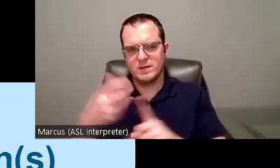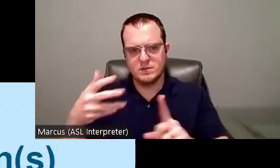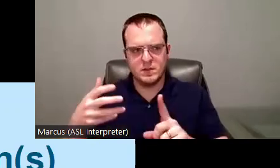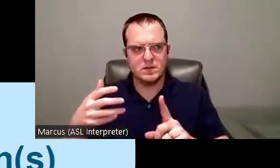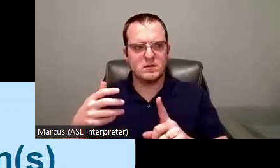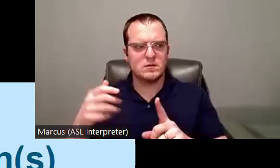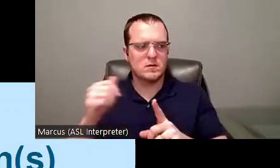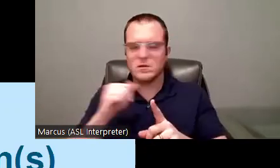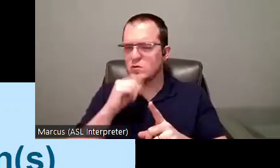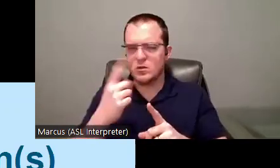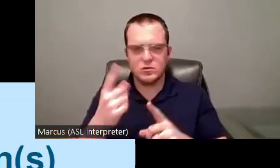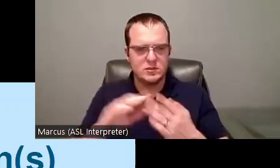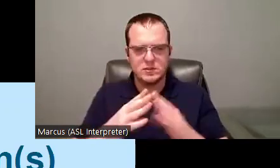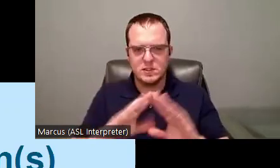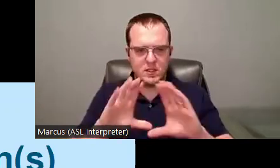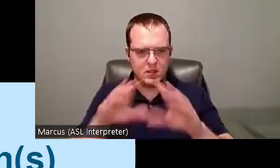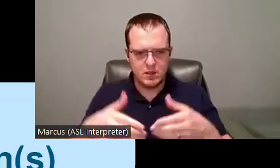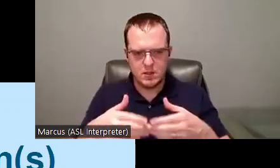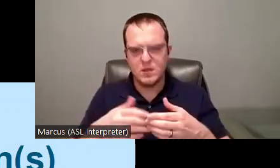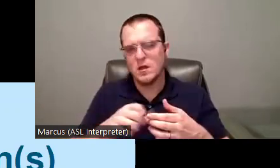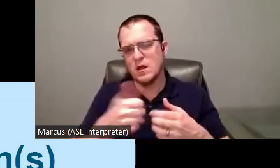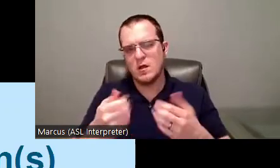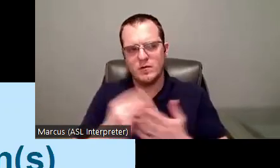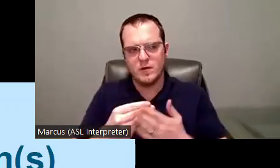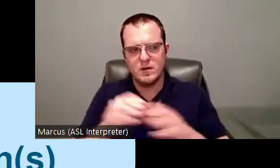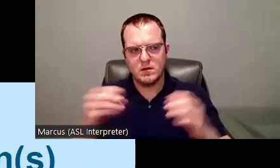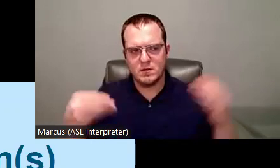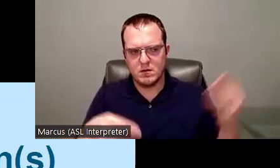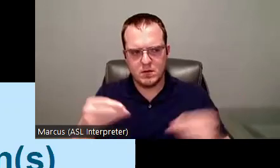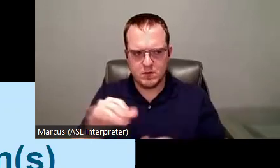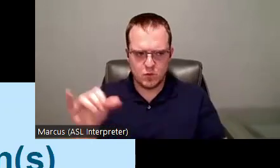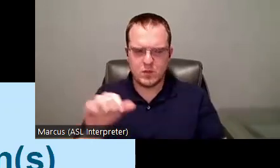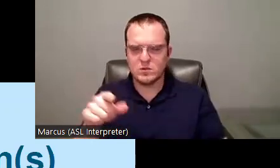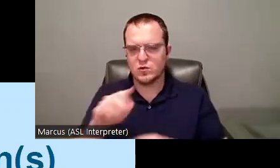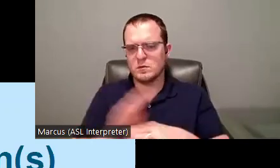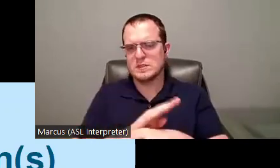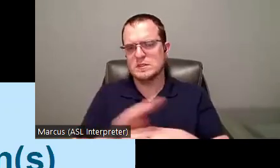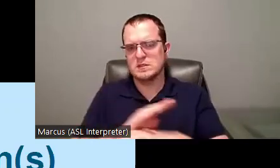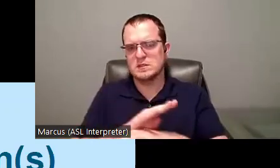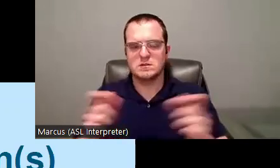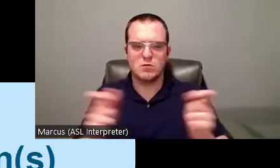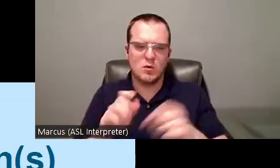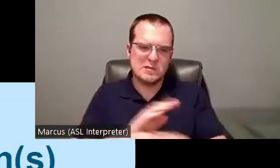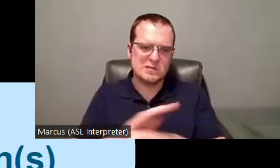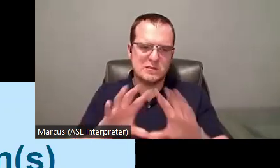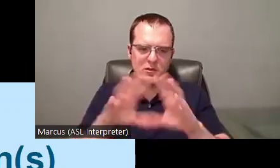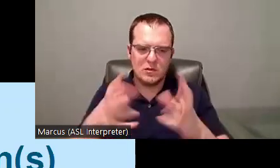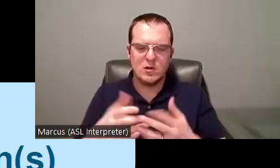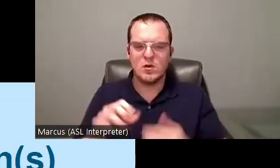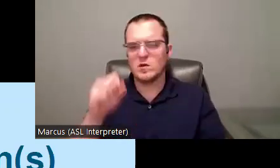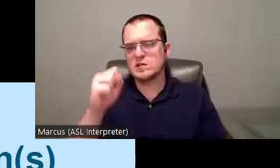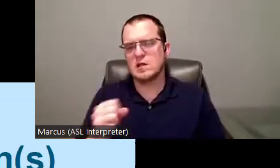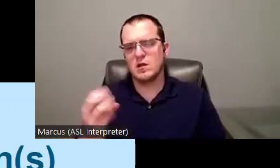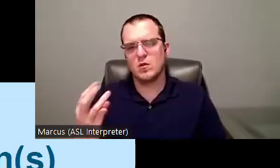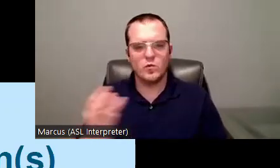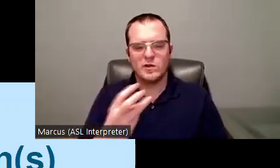city limits with other funding as well, so that businesses, small businesses throughout southwestern Pennsylvania can